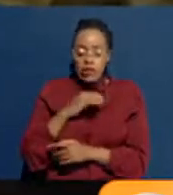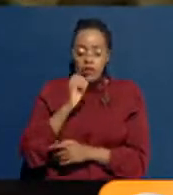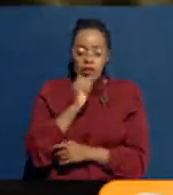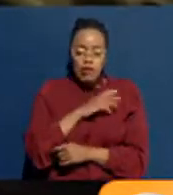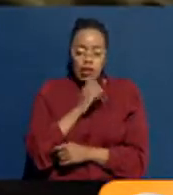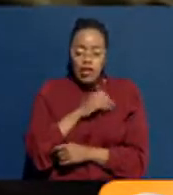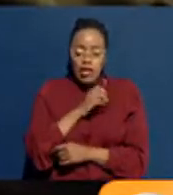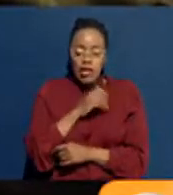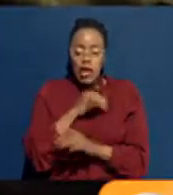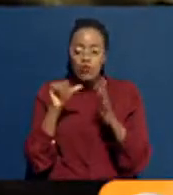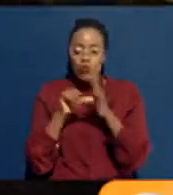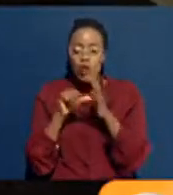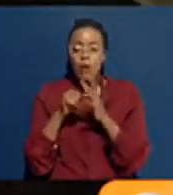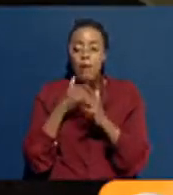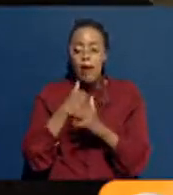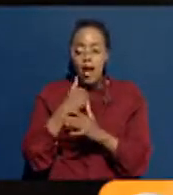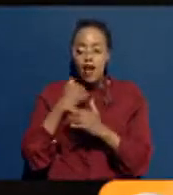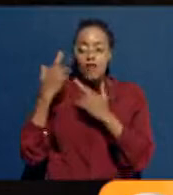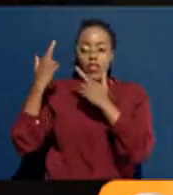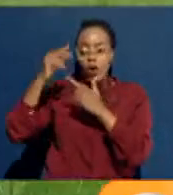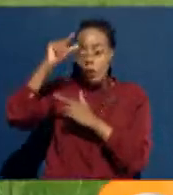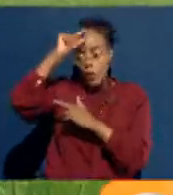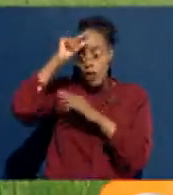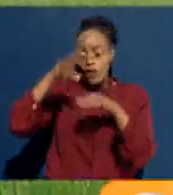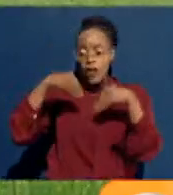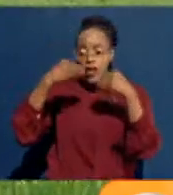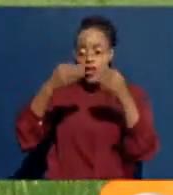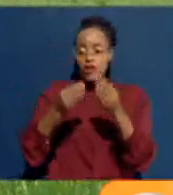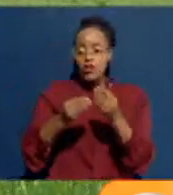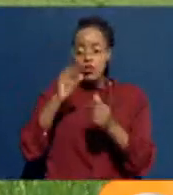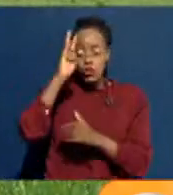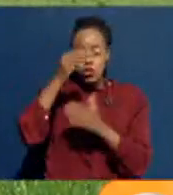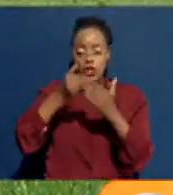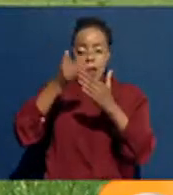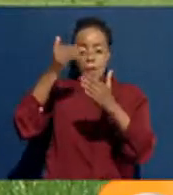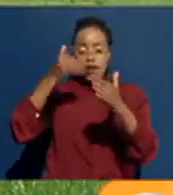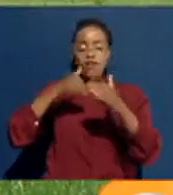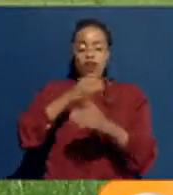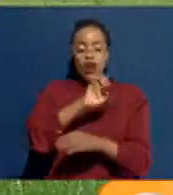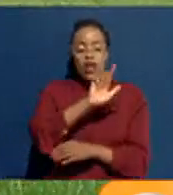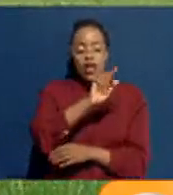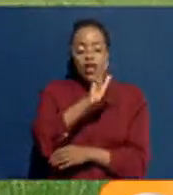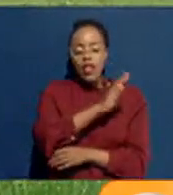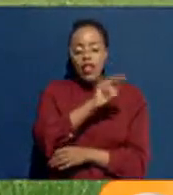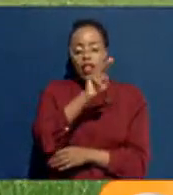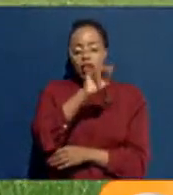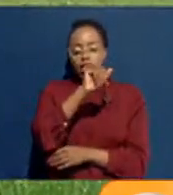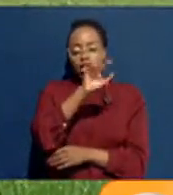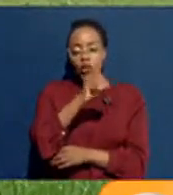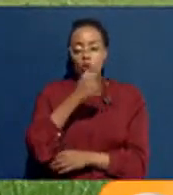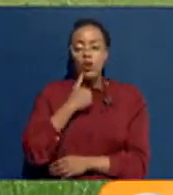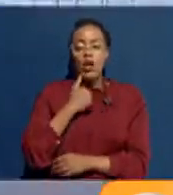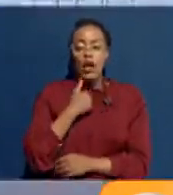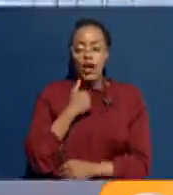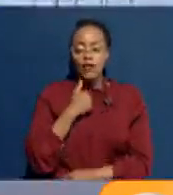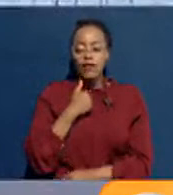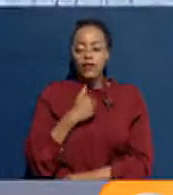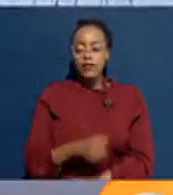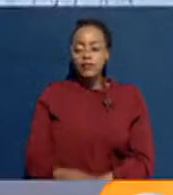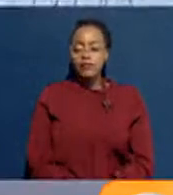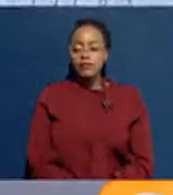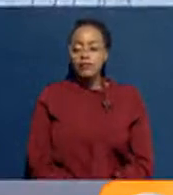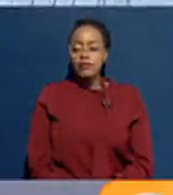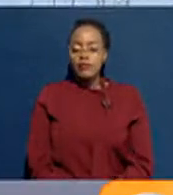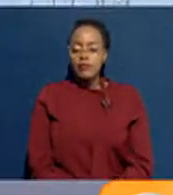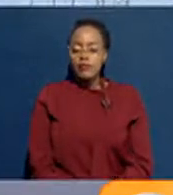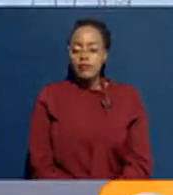the worst, but hoping that the government will offer a solution before El Nino comes knocking. Laura Otieno,